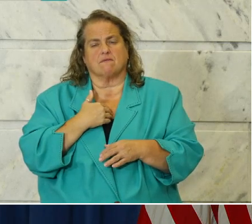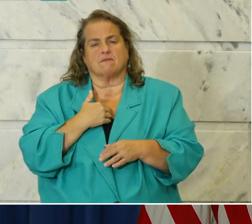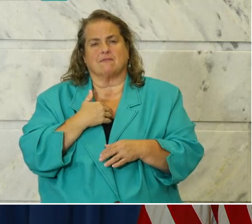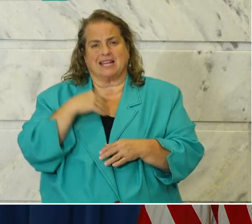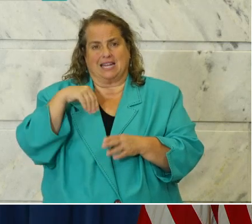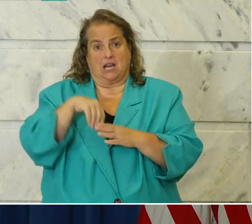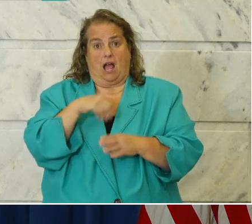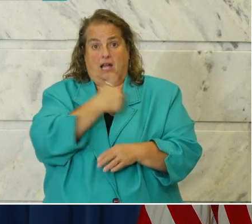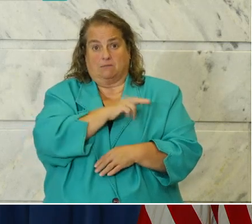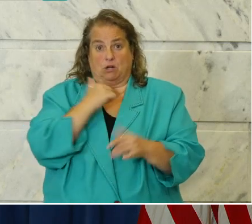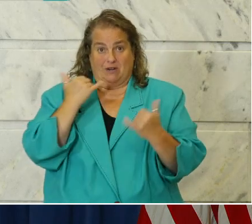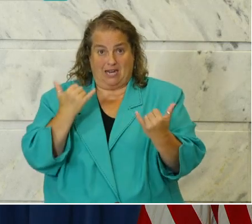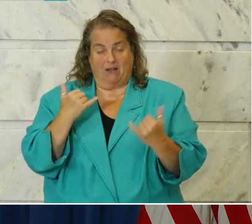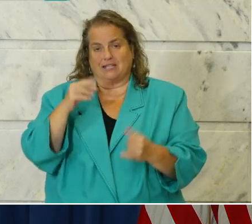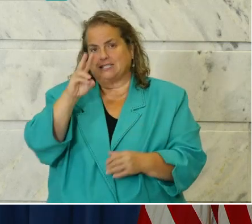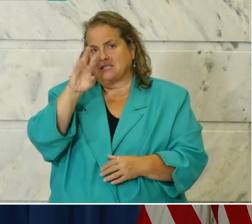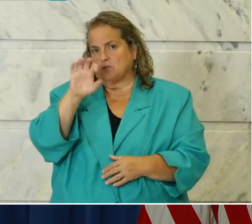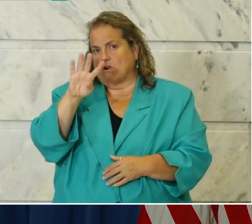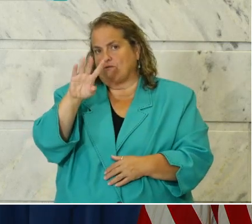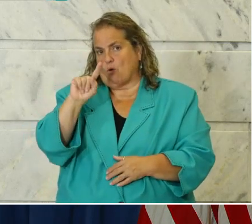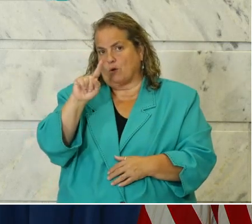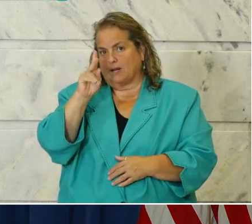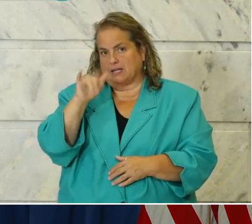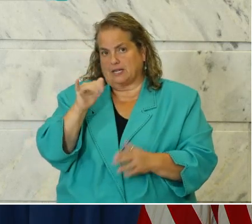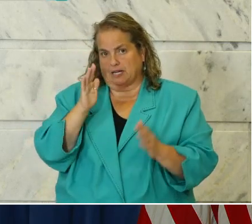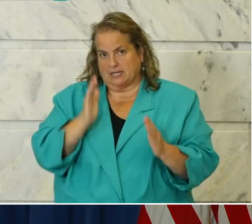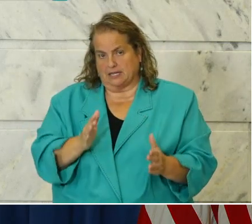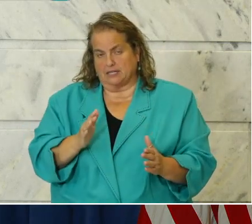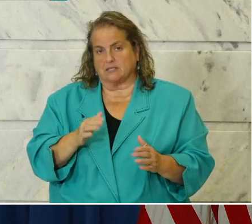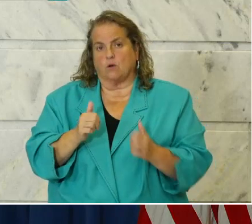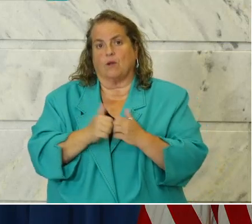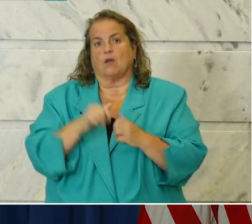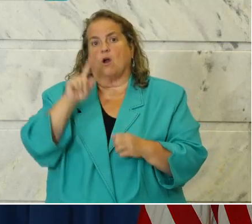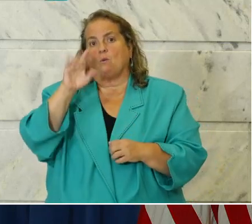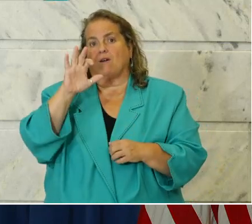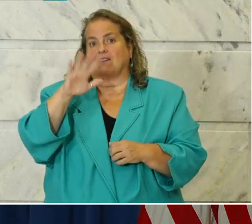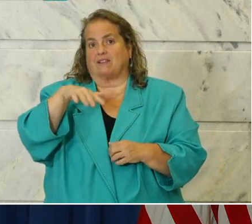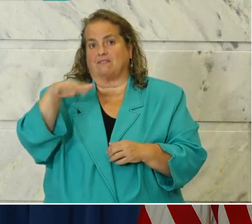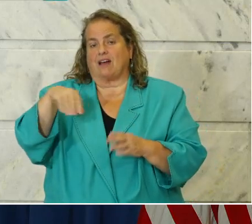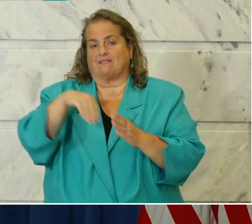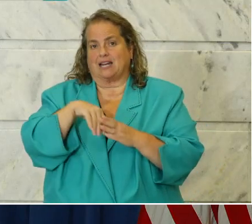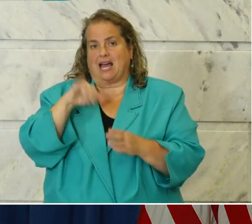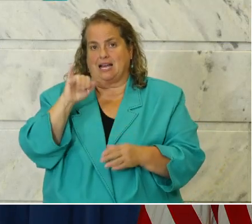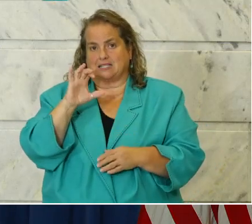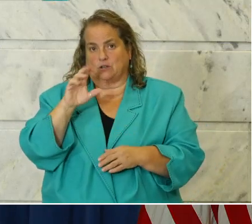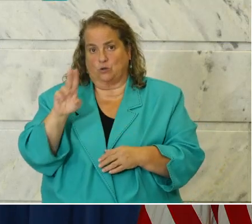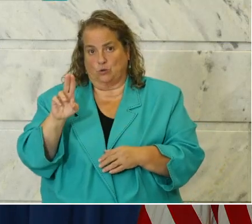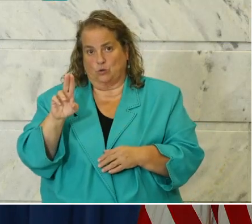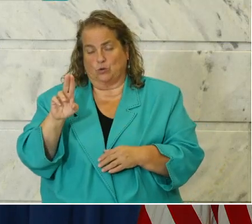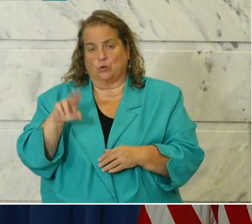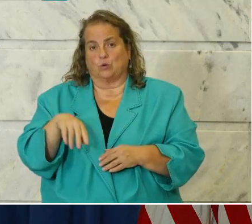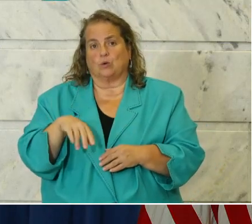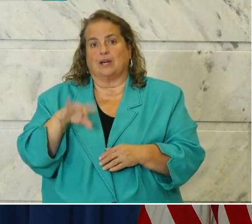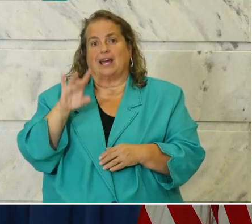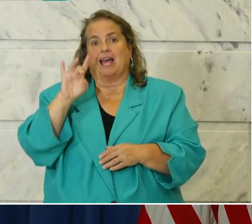in the hospital right now 641 Kentuckians with 155 in the ICU. At